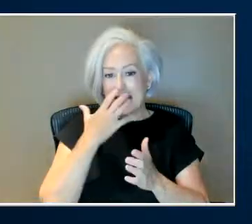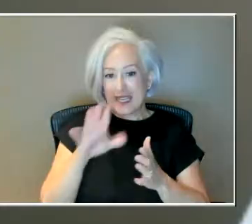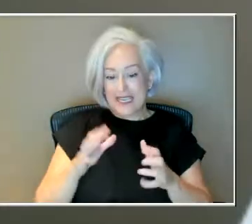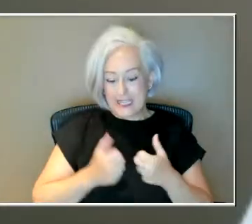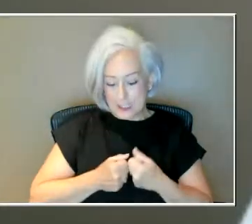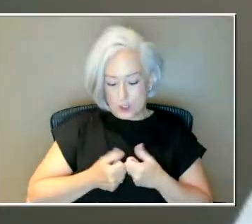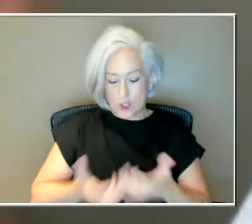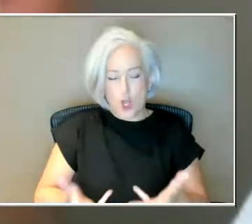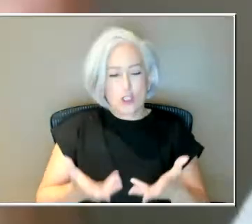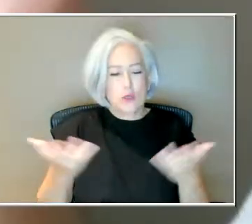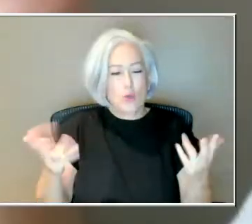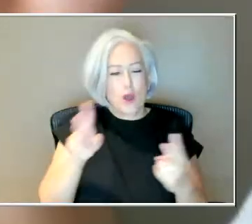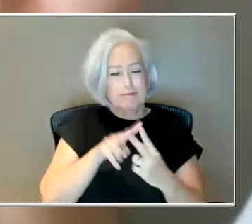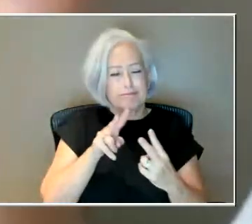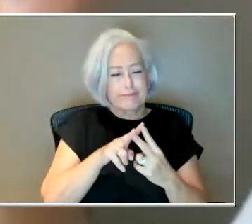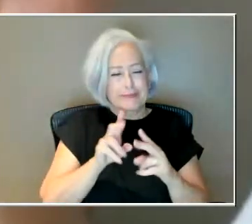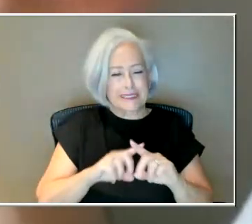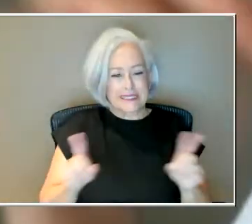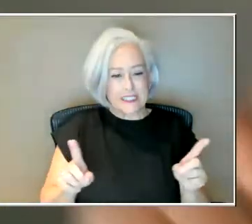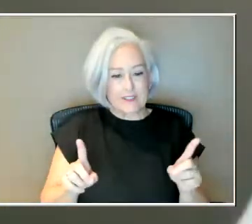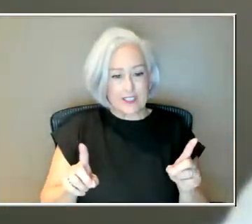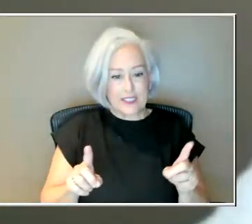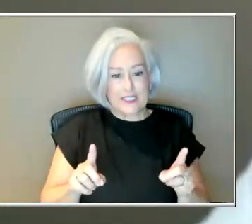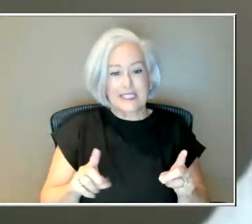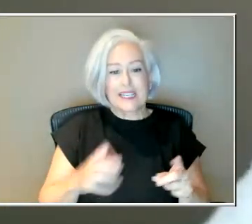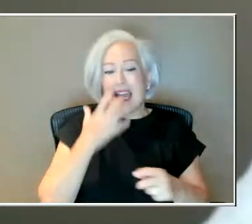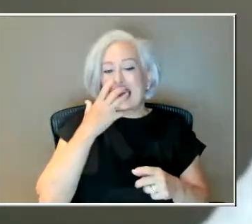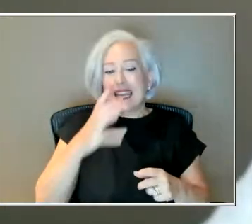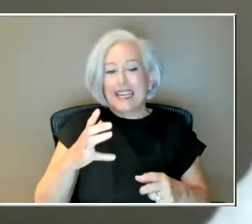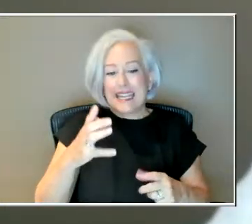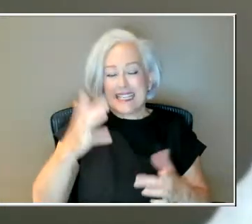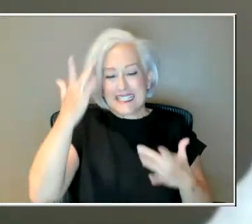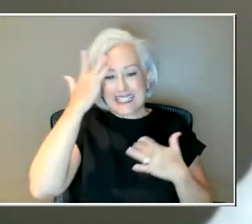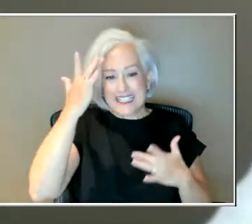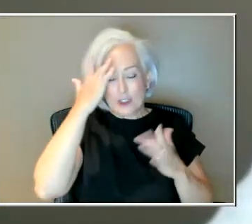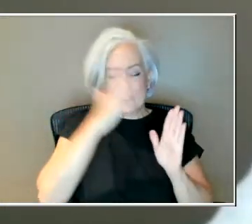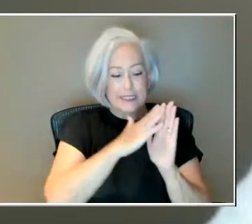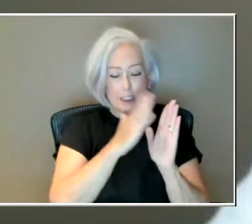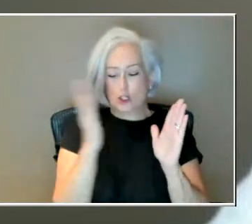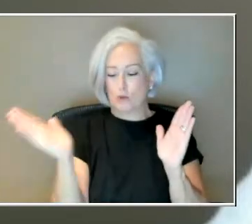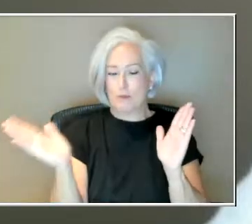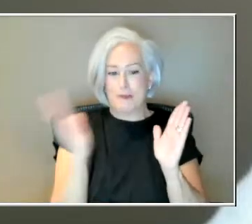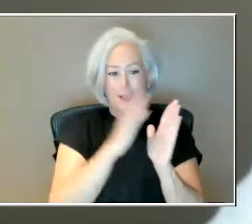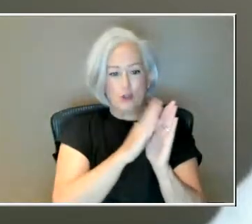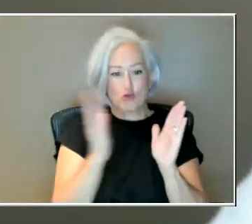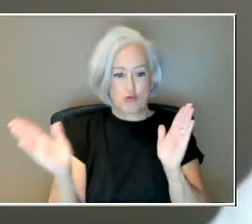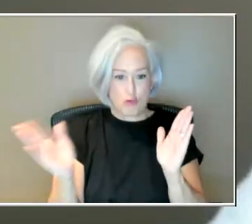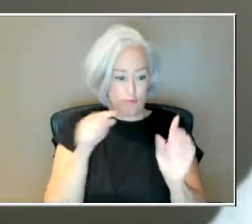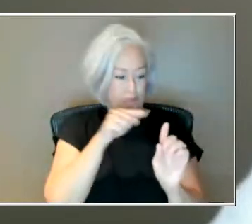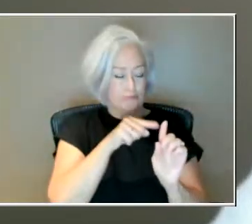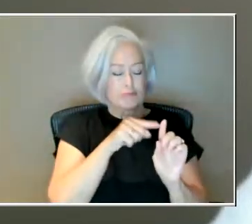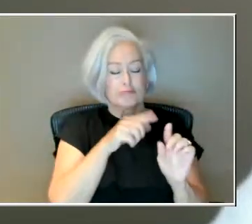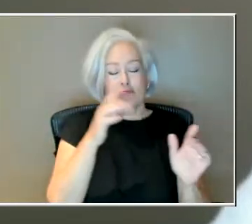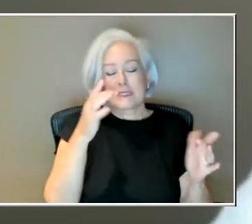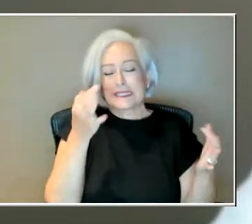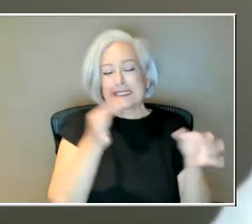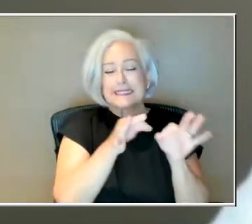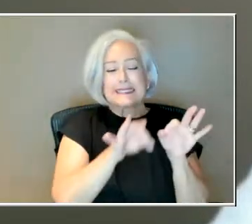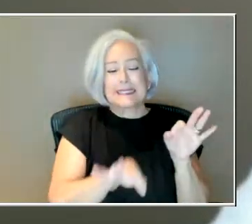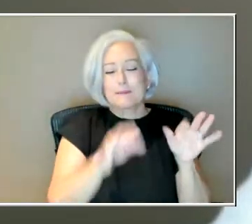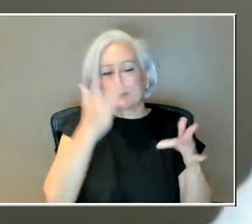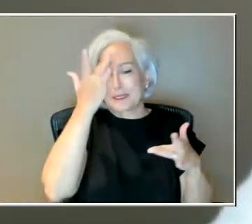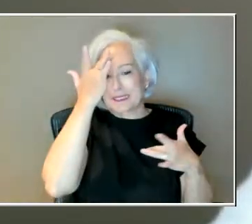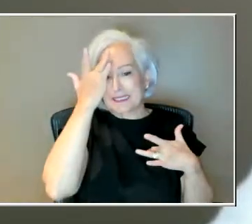excellent question. So really, we think about heat illness as a spectrum. In the beginning stages, you may have very simple symptoms that we've all probably